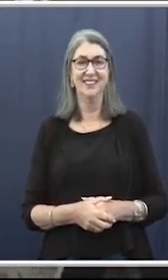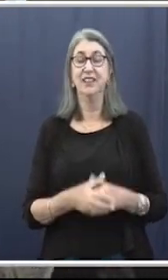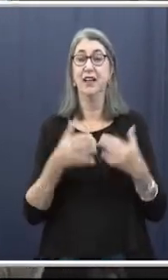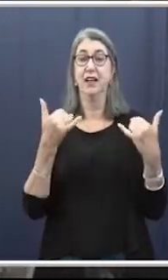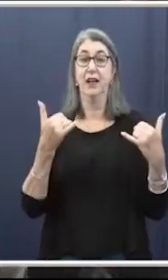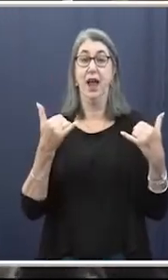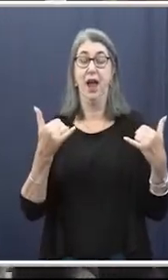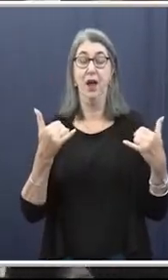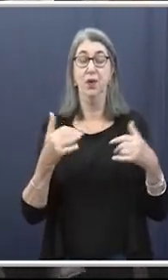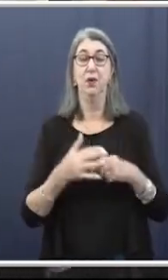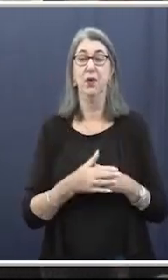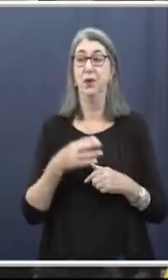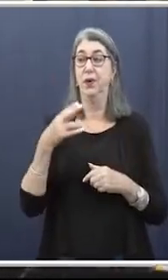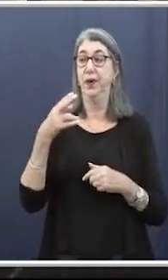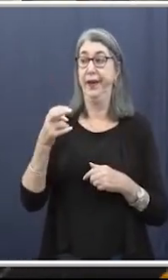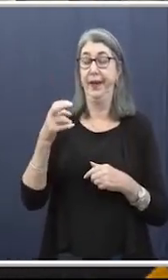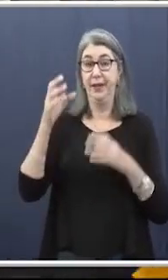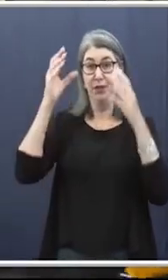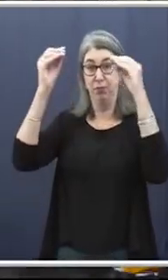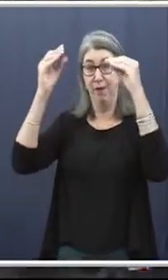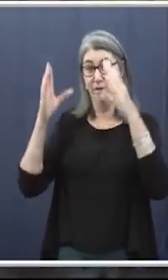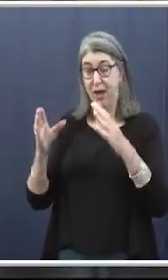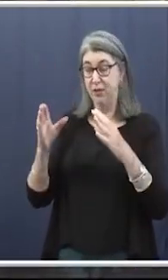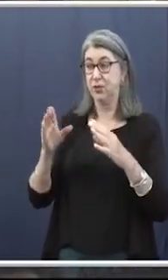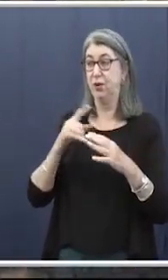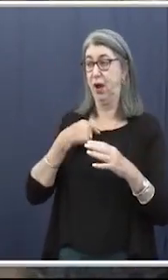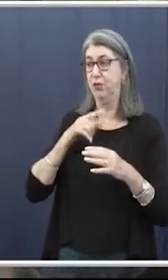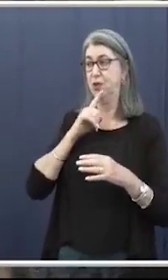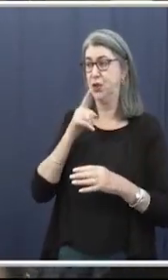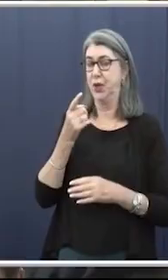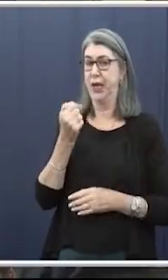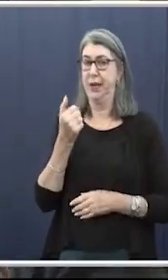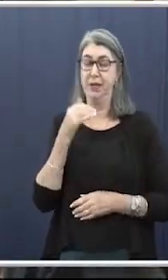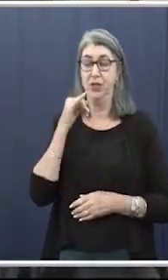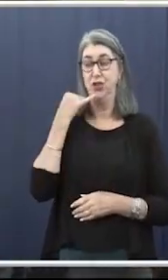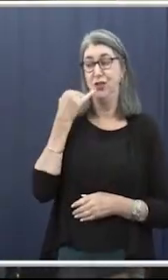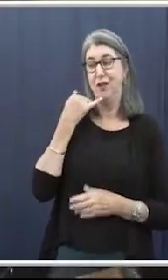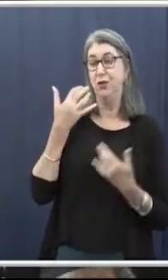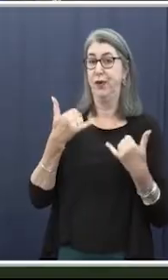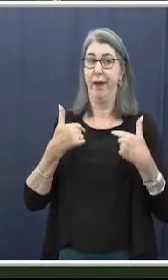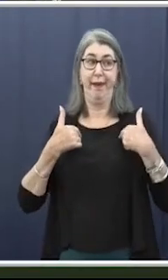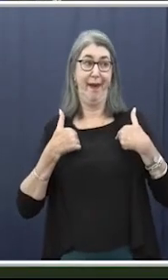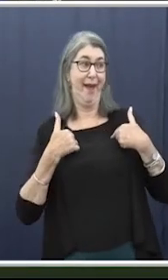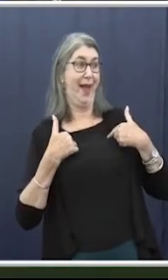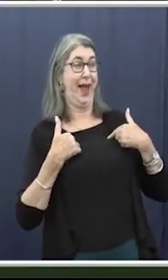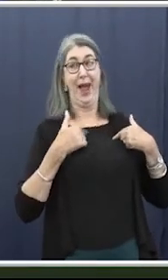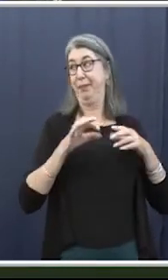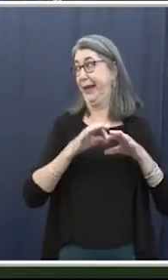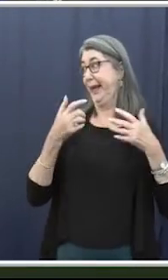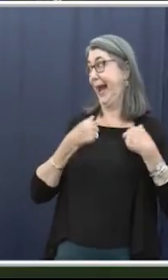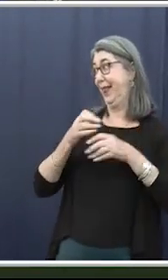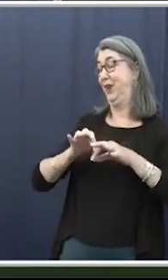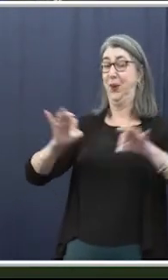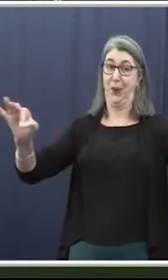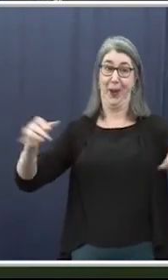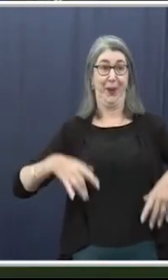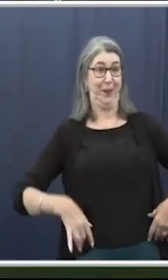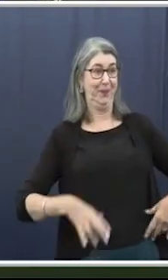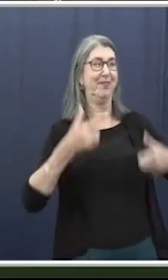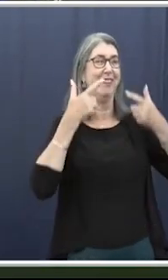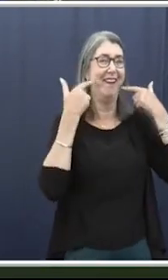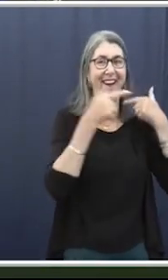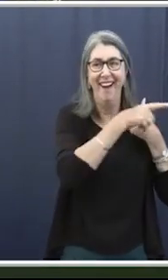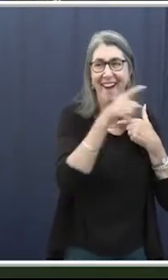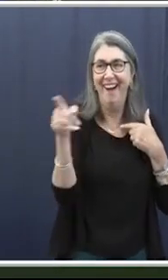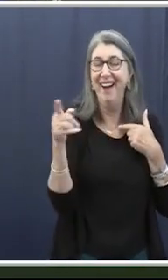Now, he's a professor, and I'm sure he's a little maybe jealous today that I'm getting this degree